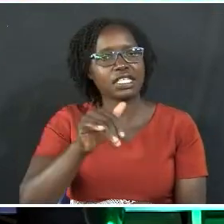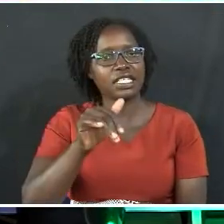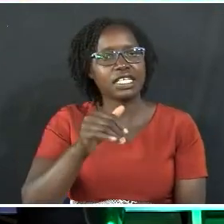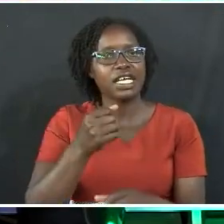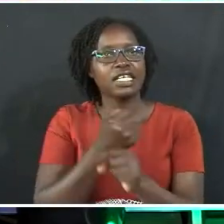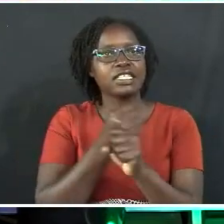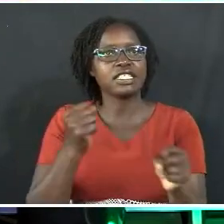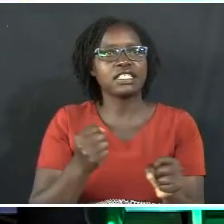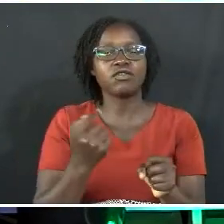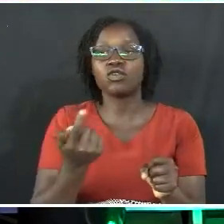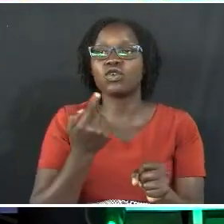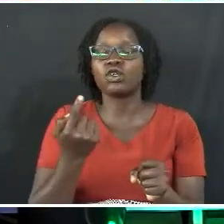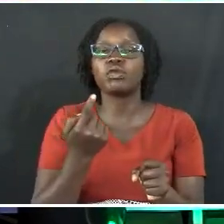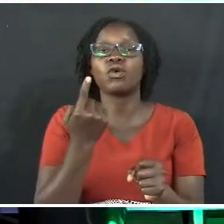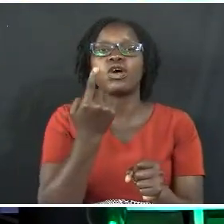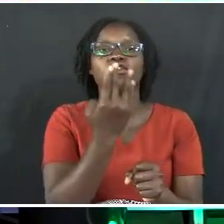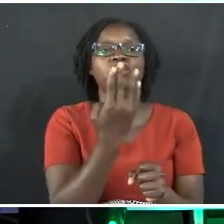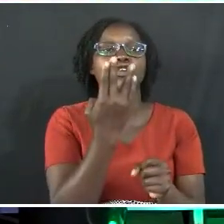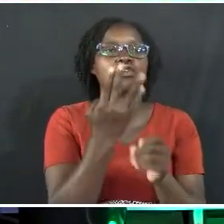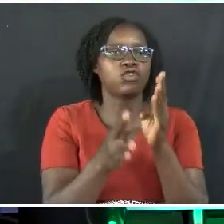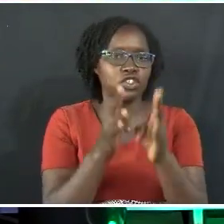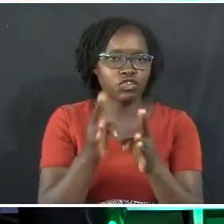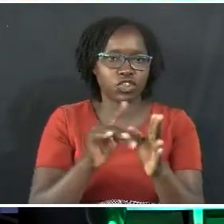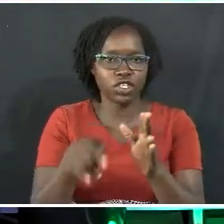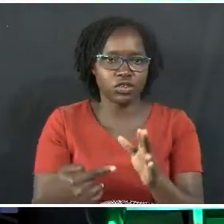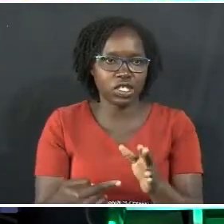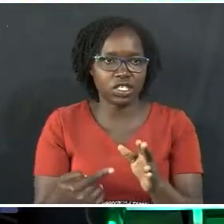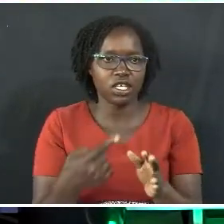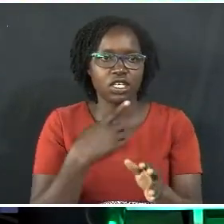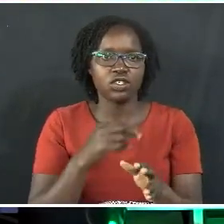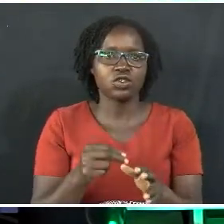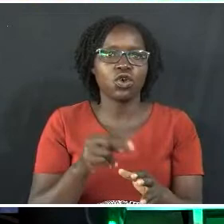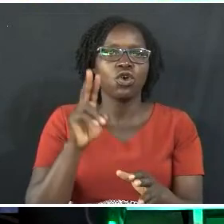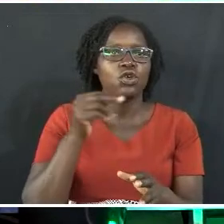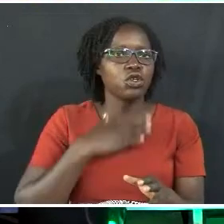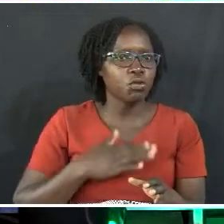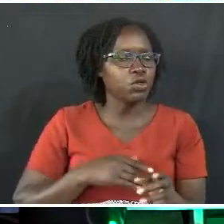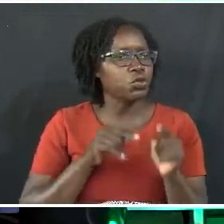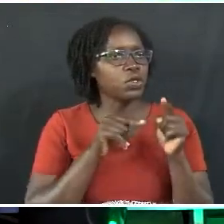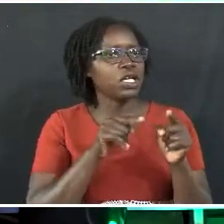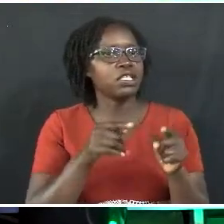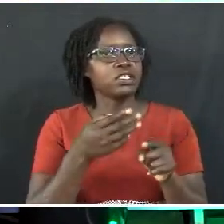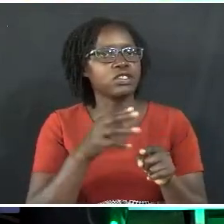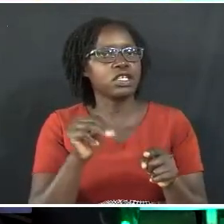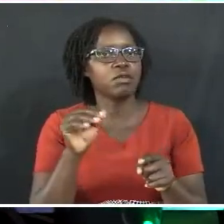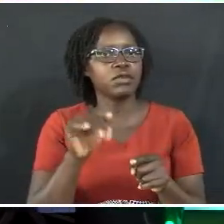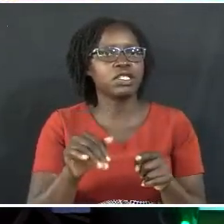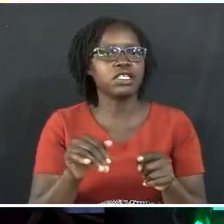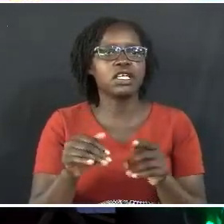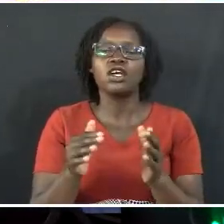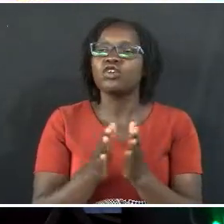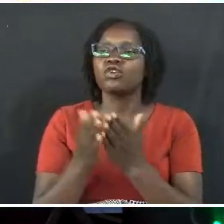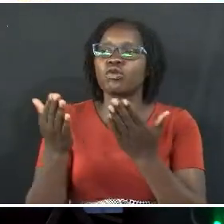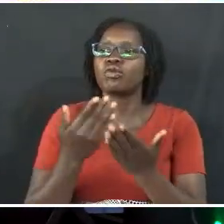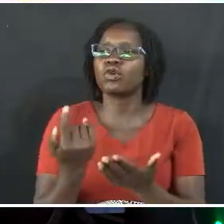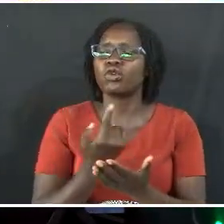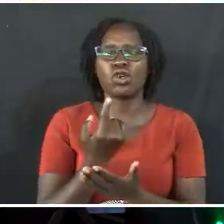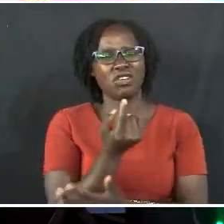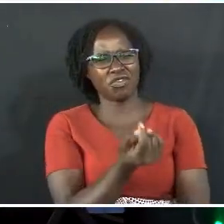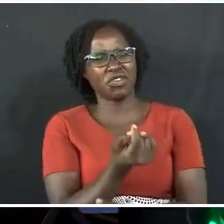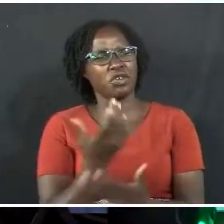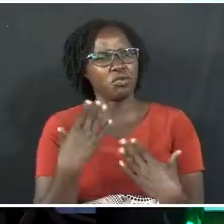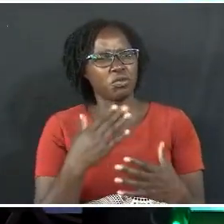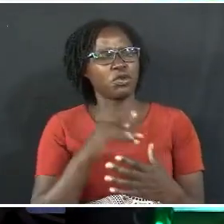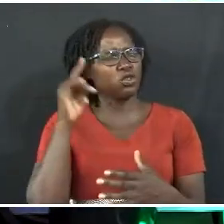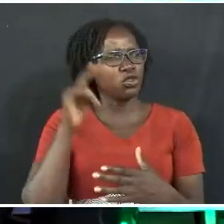saved ones will only be 144,000. So nobody will accuse God that you brought only these few people because